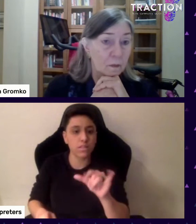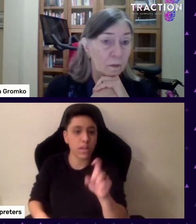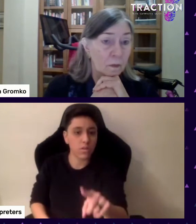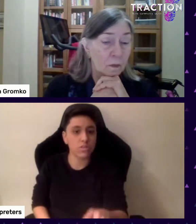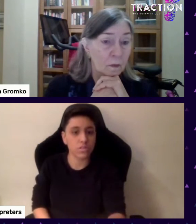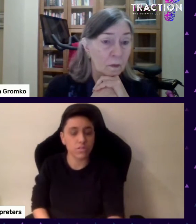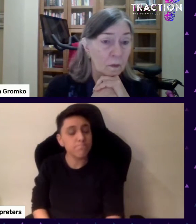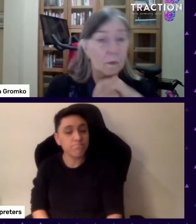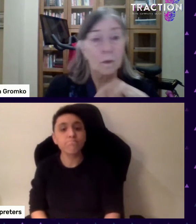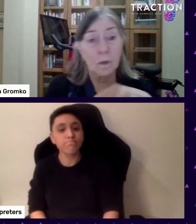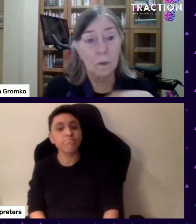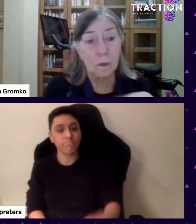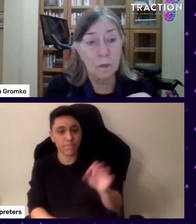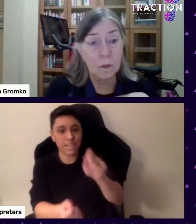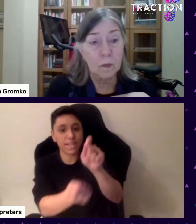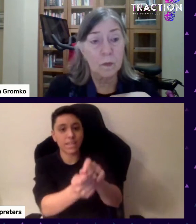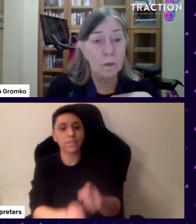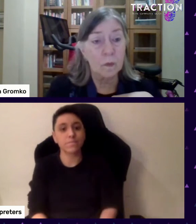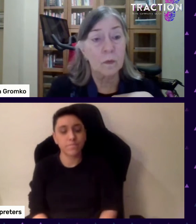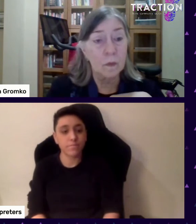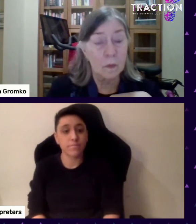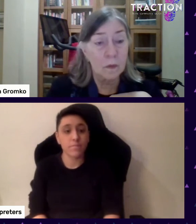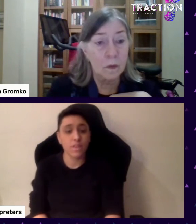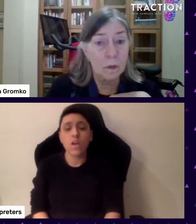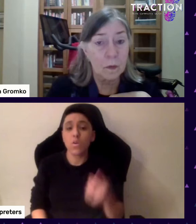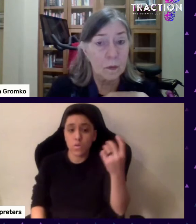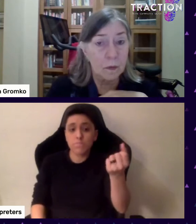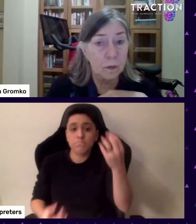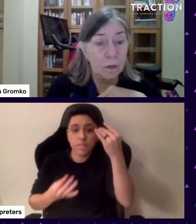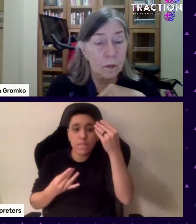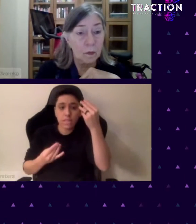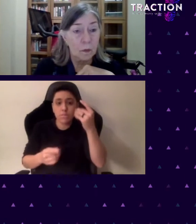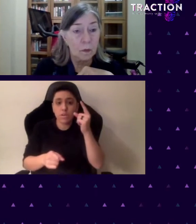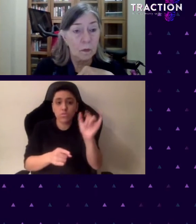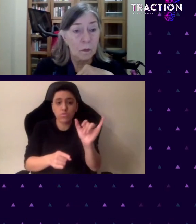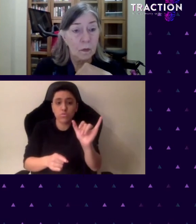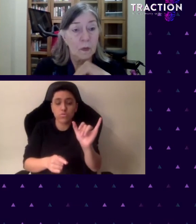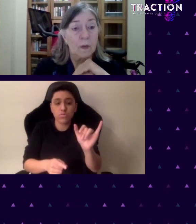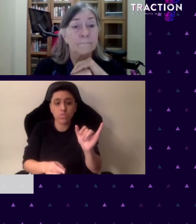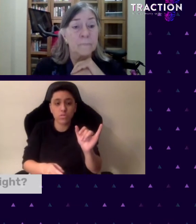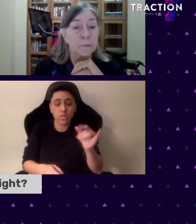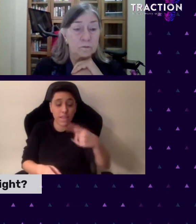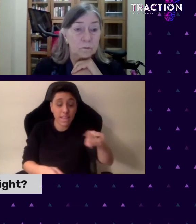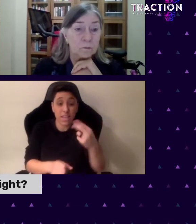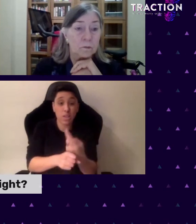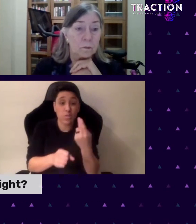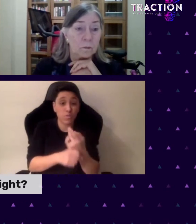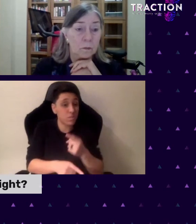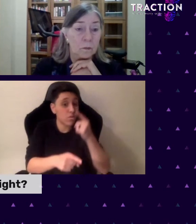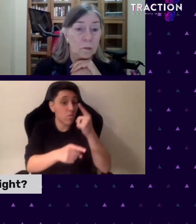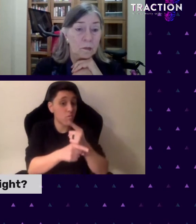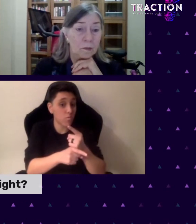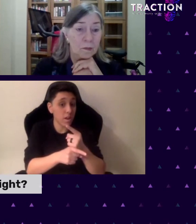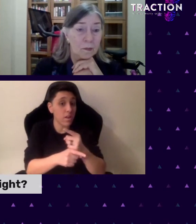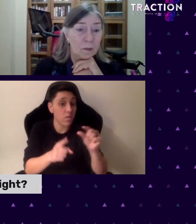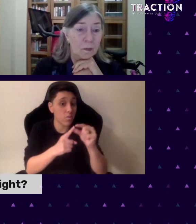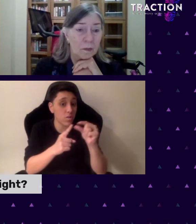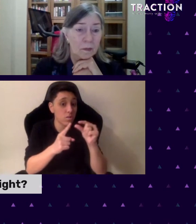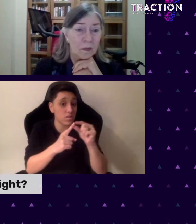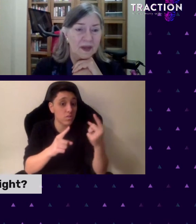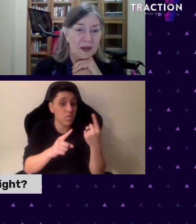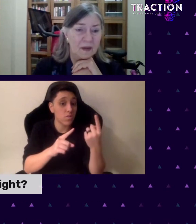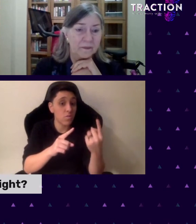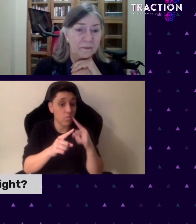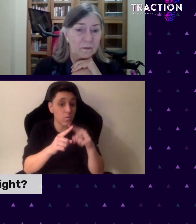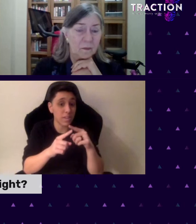think about it, like we had discussed this, you know, they use the right terminology when they ask the question, but the totally wrong